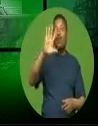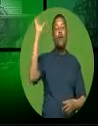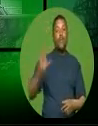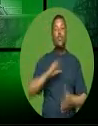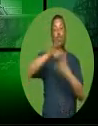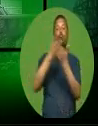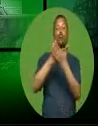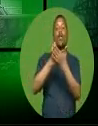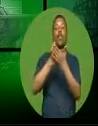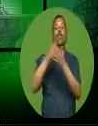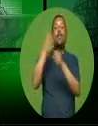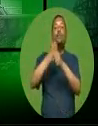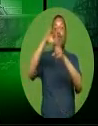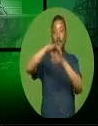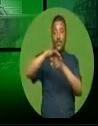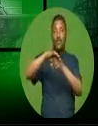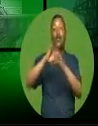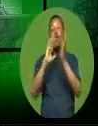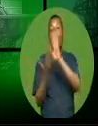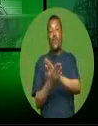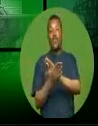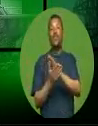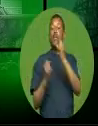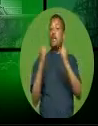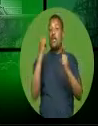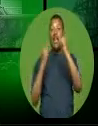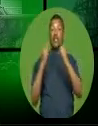employment. However, the relative